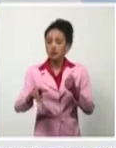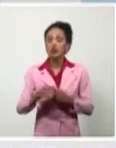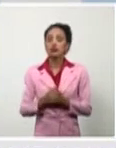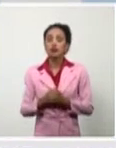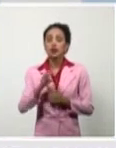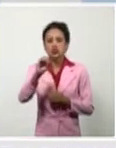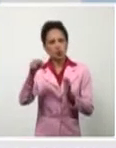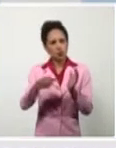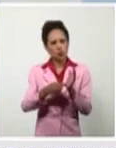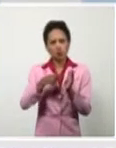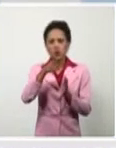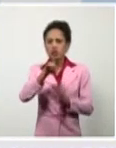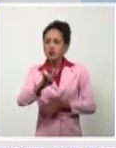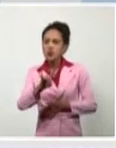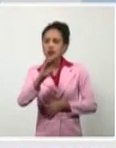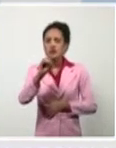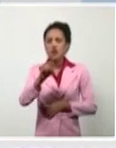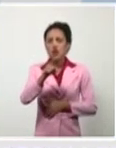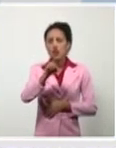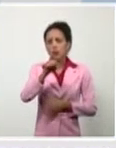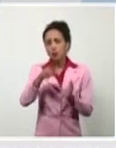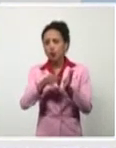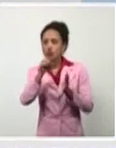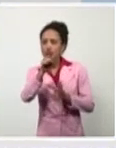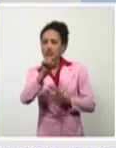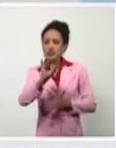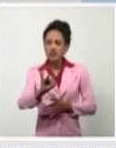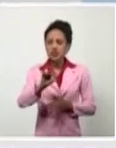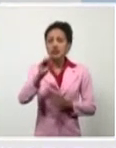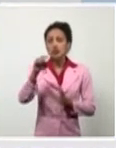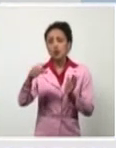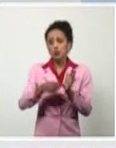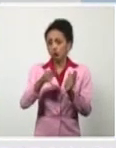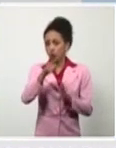019, 017, and 012 respectively,